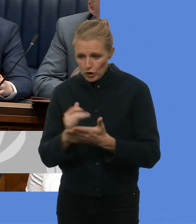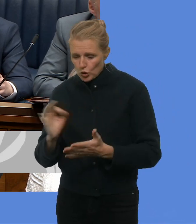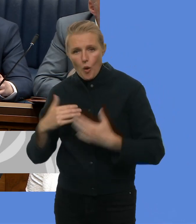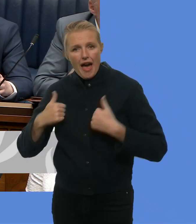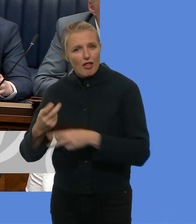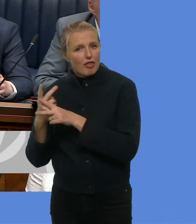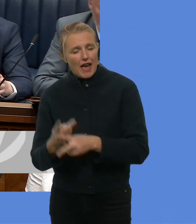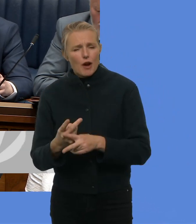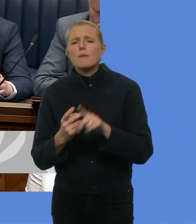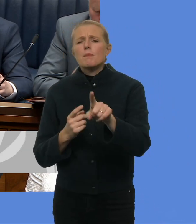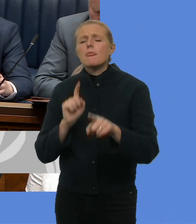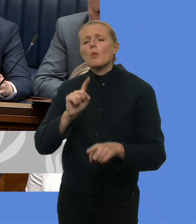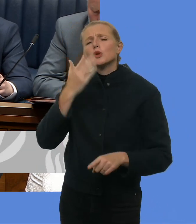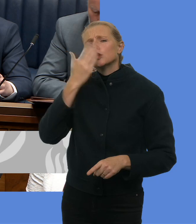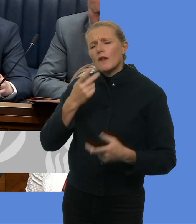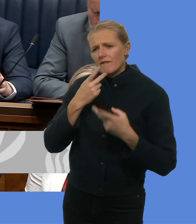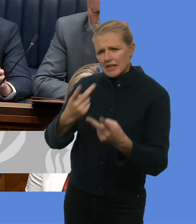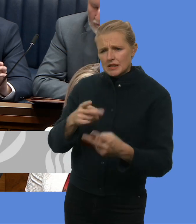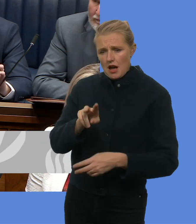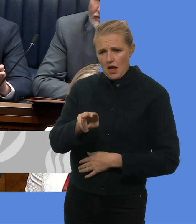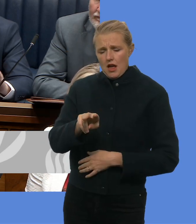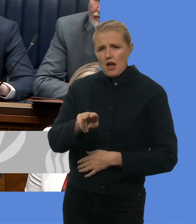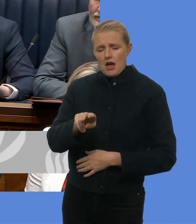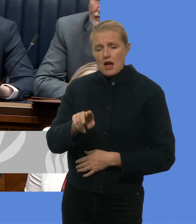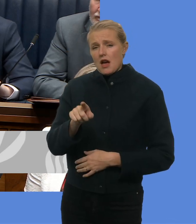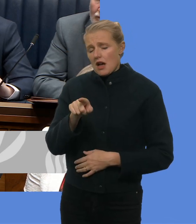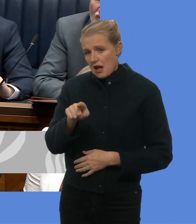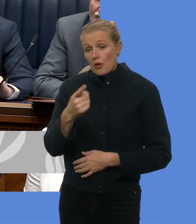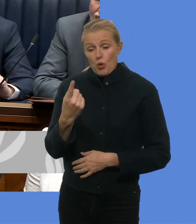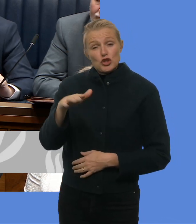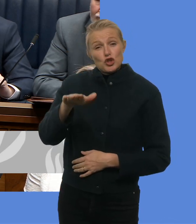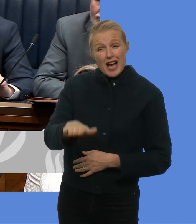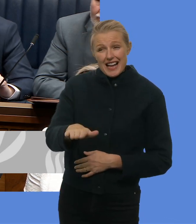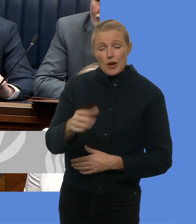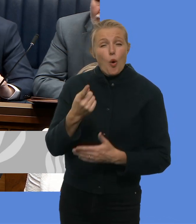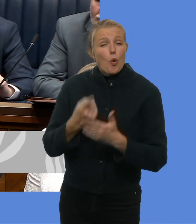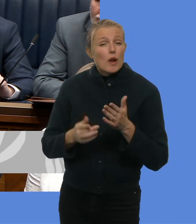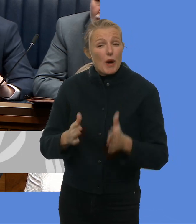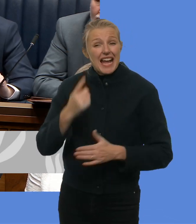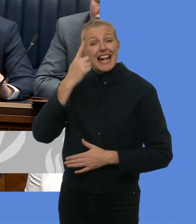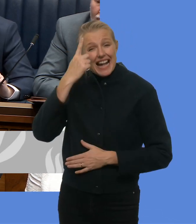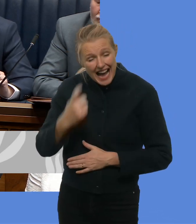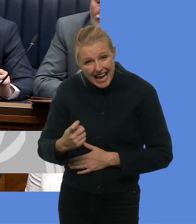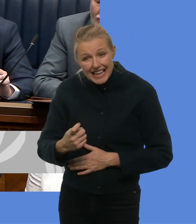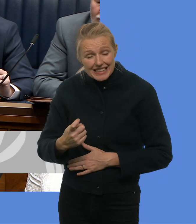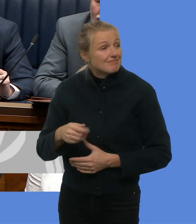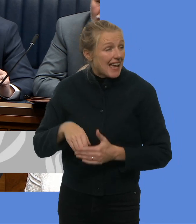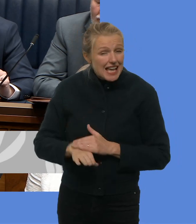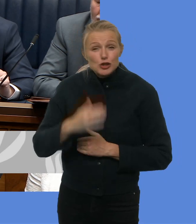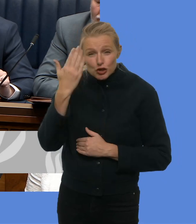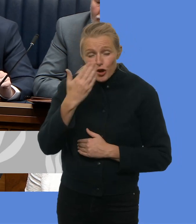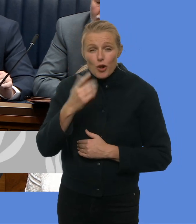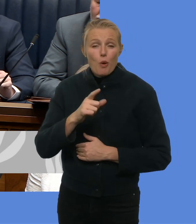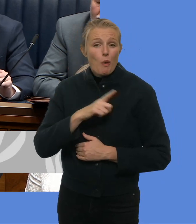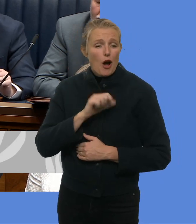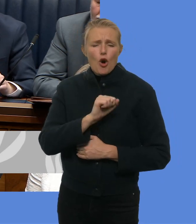one of the schools that I visited, where the only way in which the child is able to be in the school is because her parent